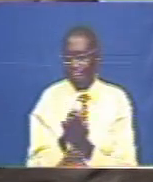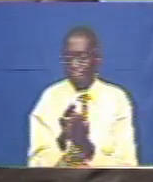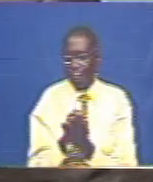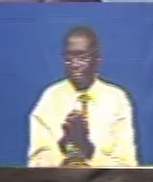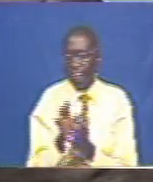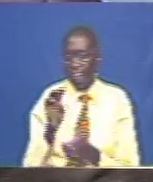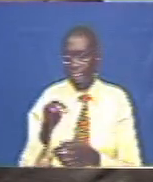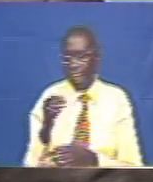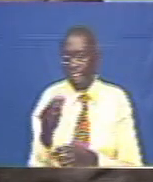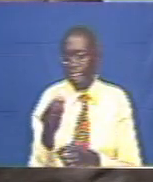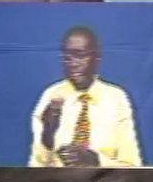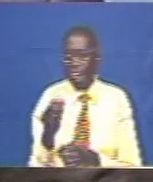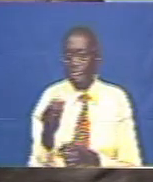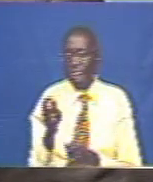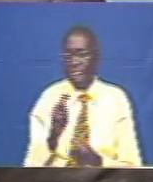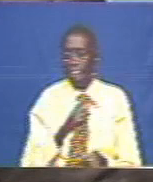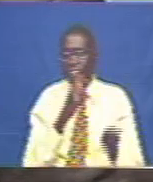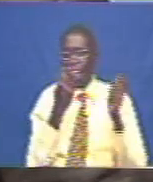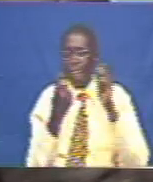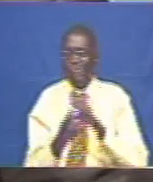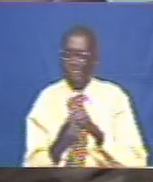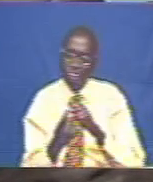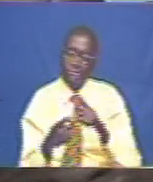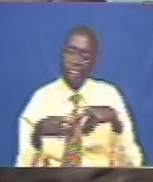M-Pesa has revolutionized the way in which we